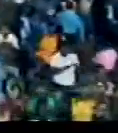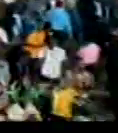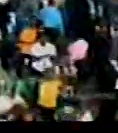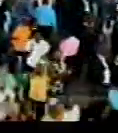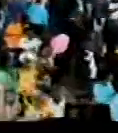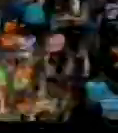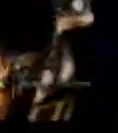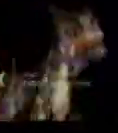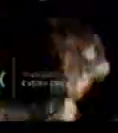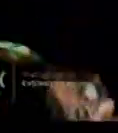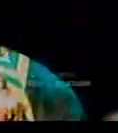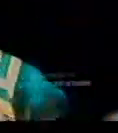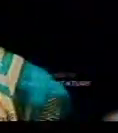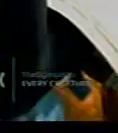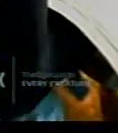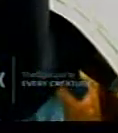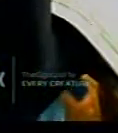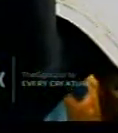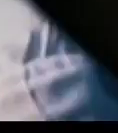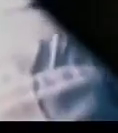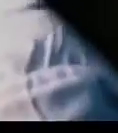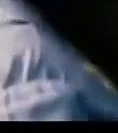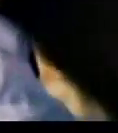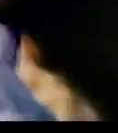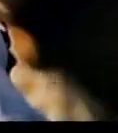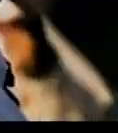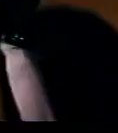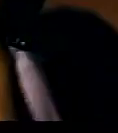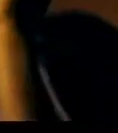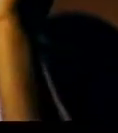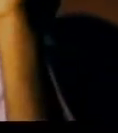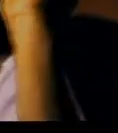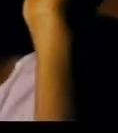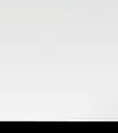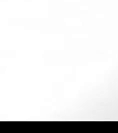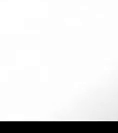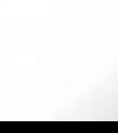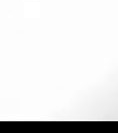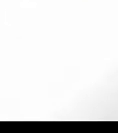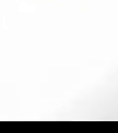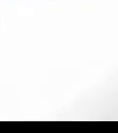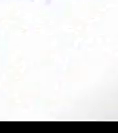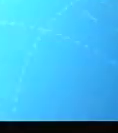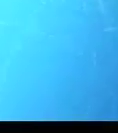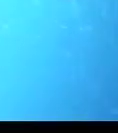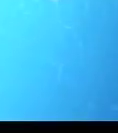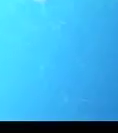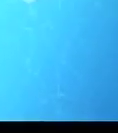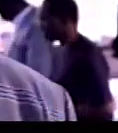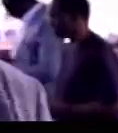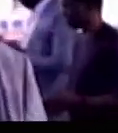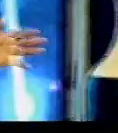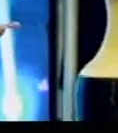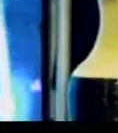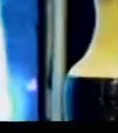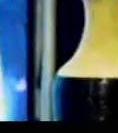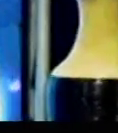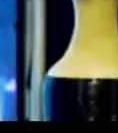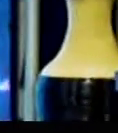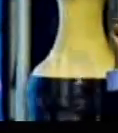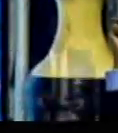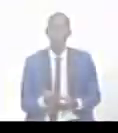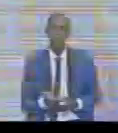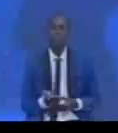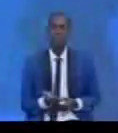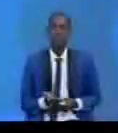For the past few days, we have witnessed the reenactment of great messages by the convener of GCK, Pastor